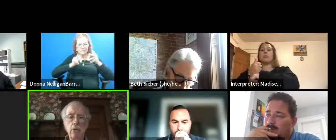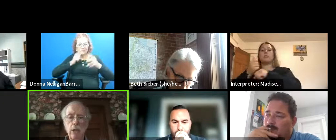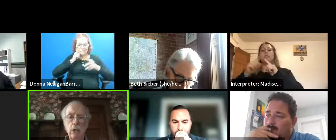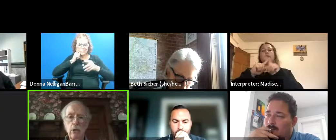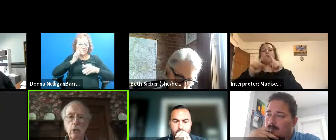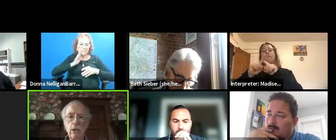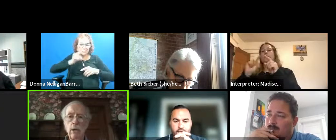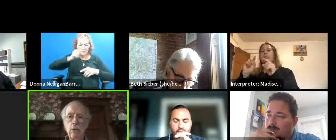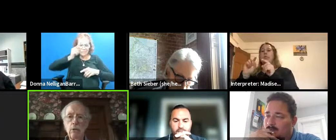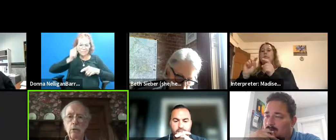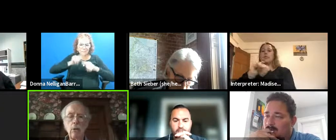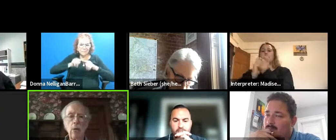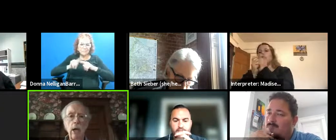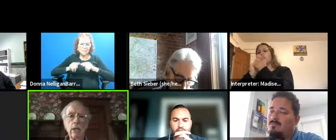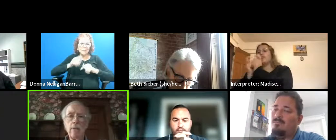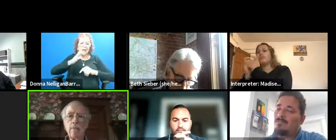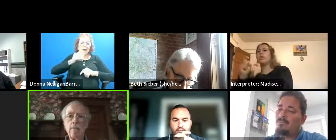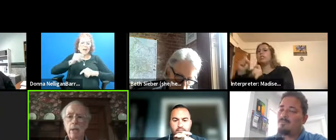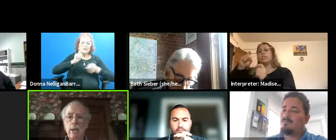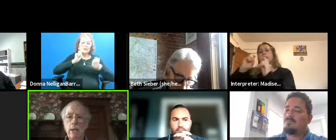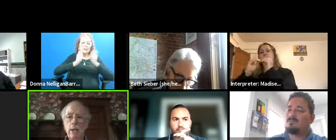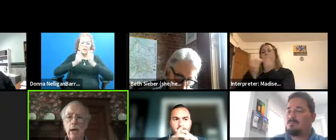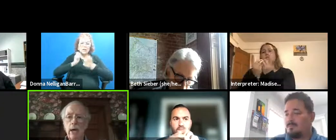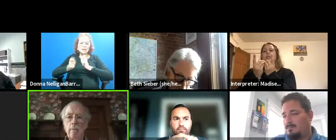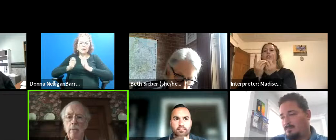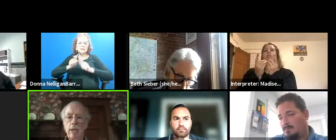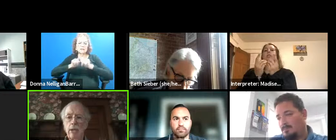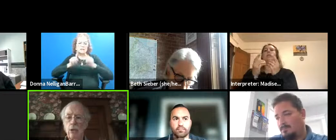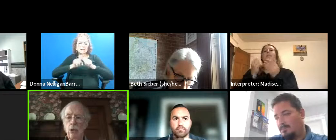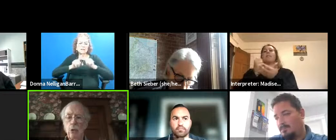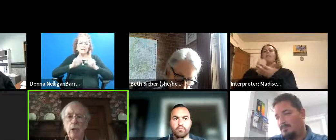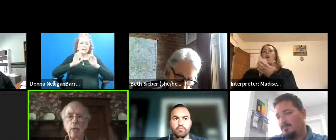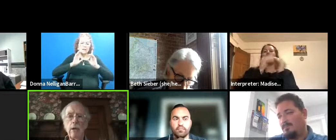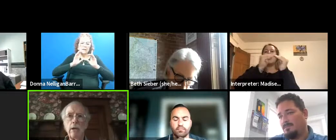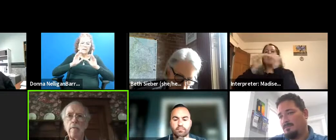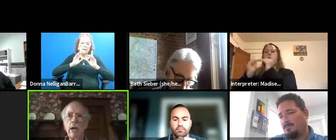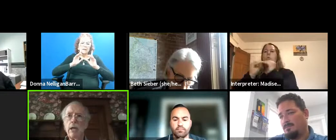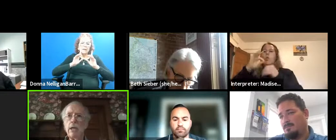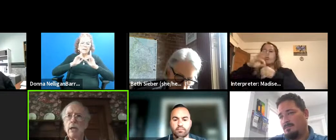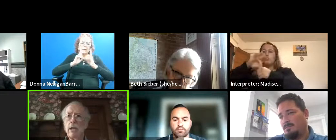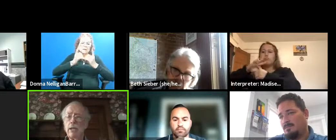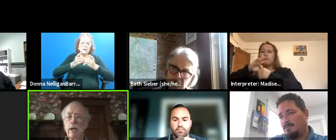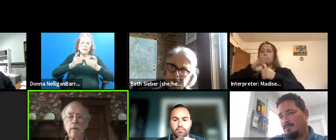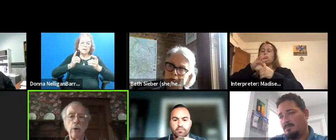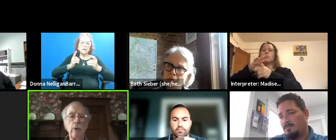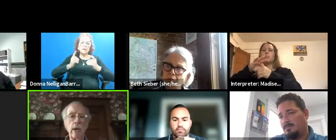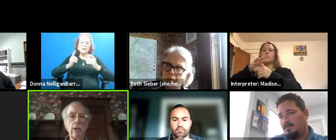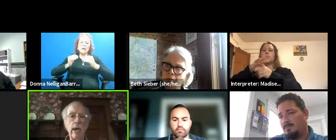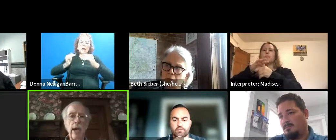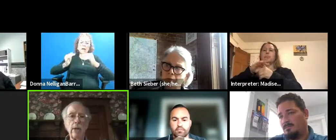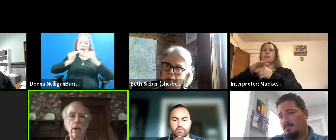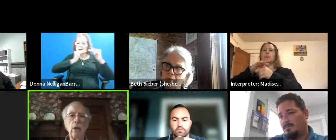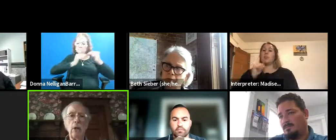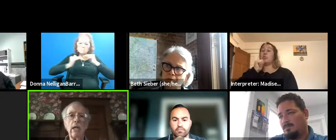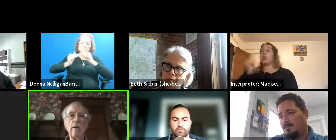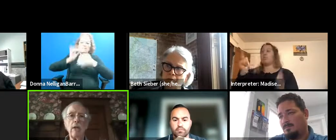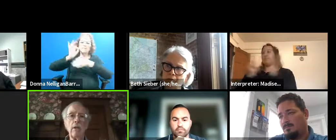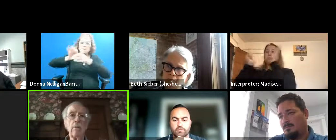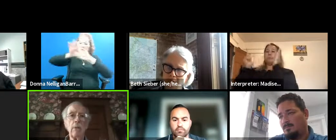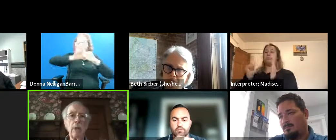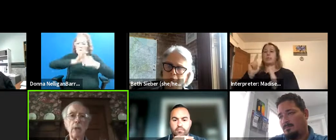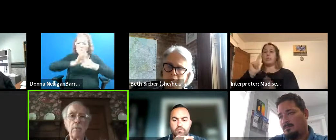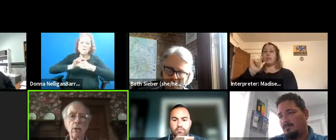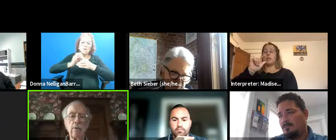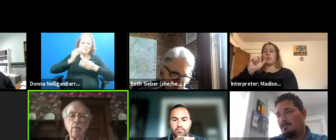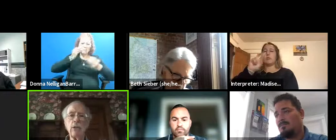to the districts to equalize them, and to ensure that we are not violating the Voting Rights Act or any of the